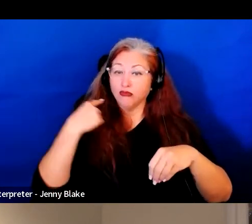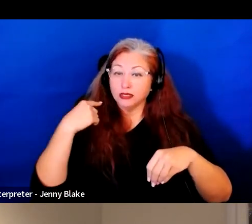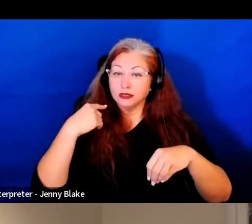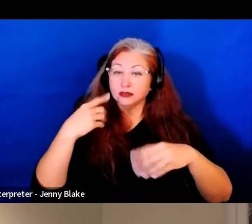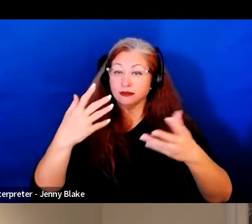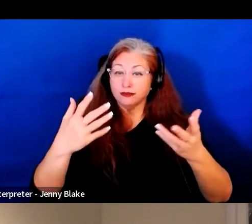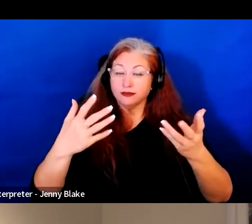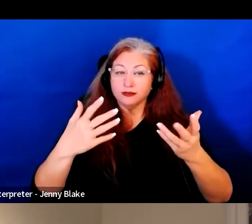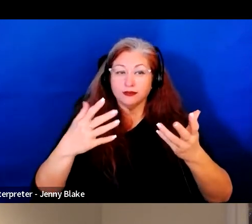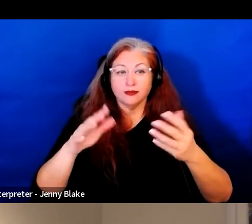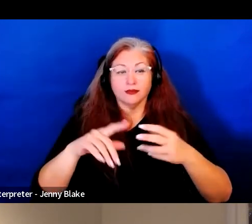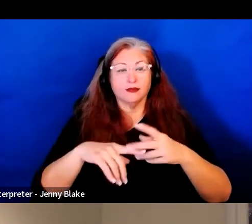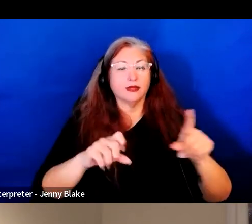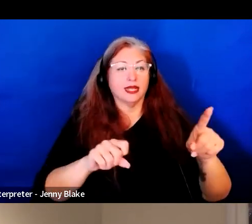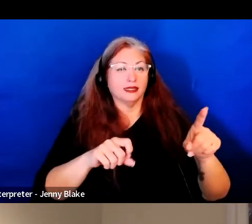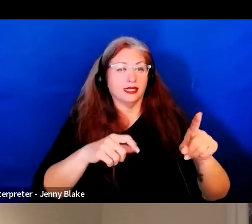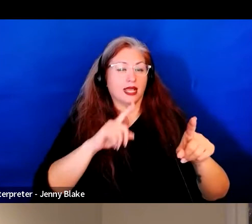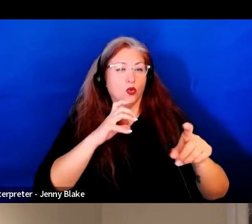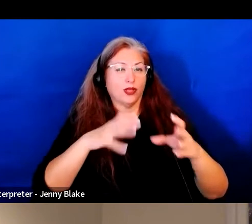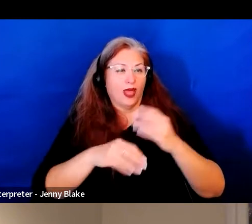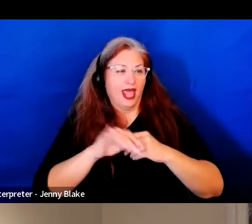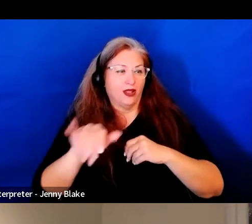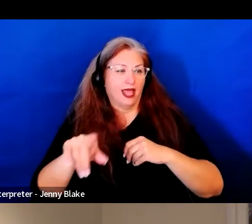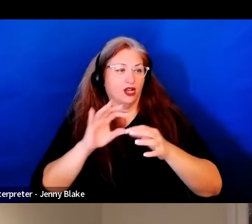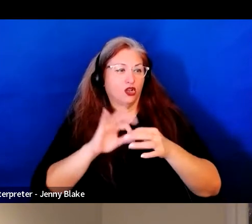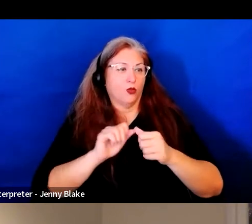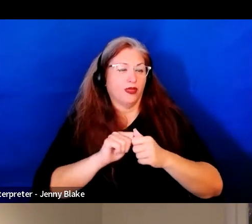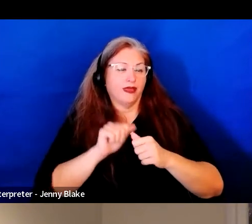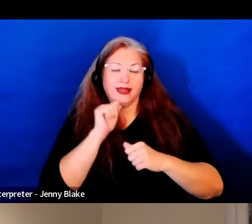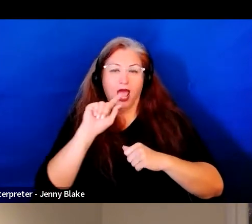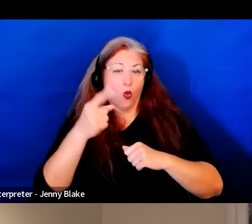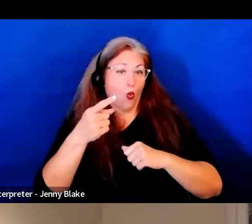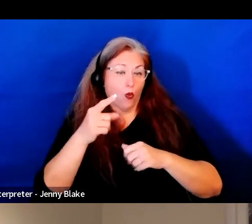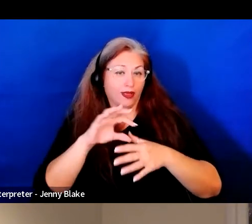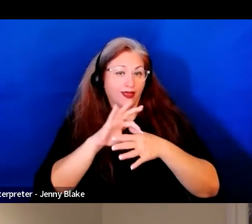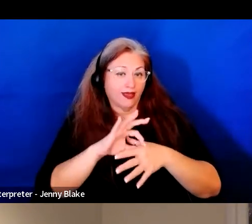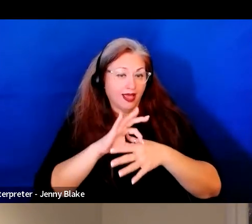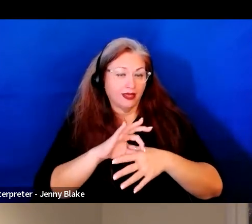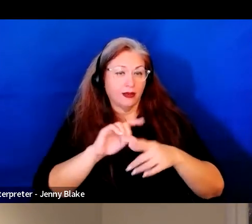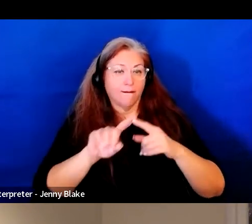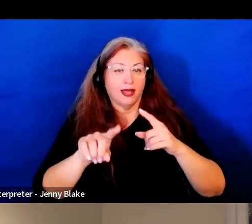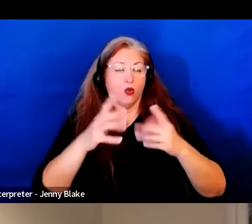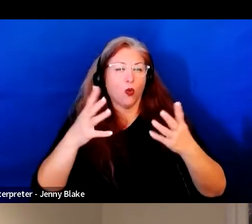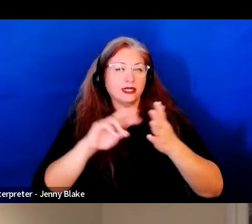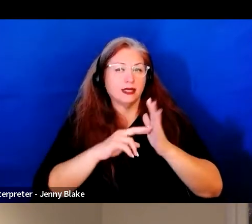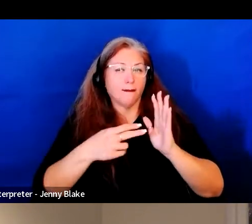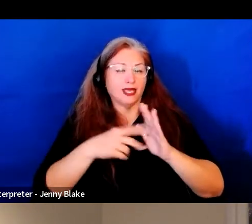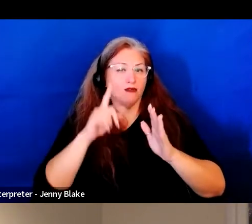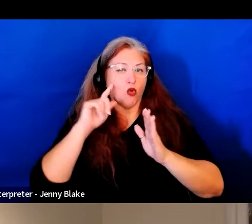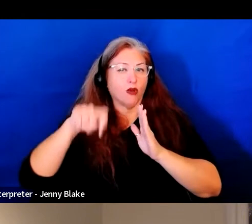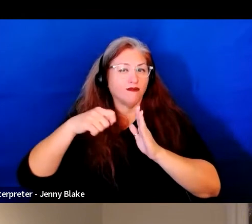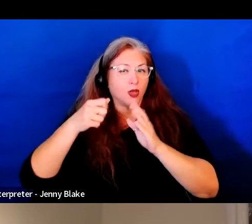Yeah. So, I mean, I actually want to add on that in terms of not just the content that's being covered, but what does that mean to